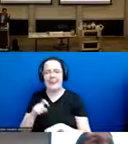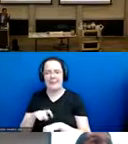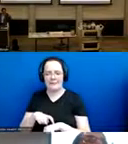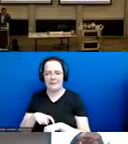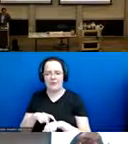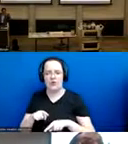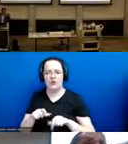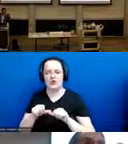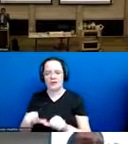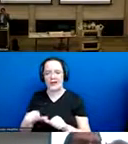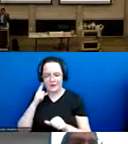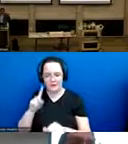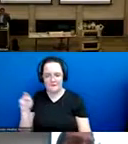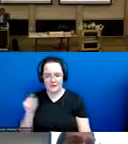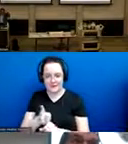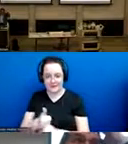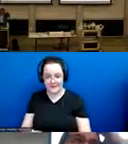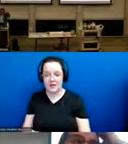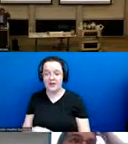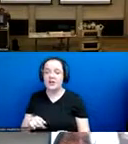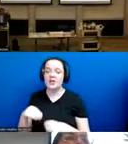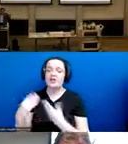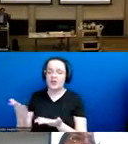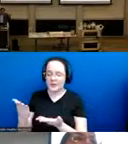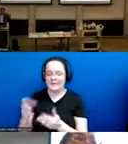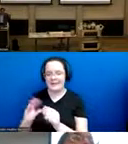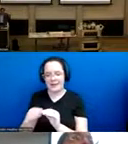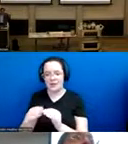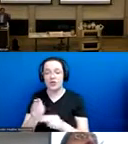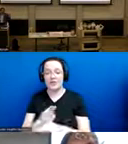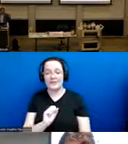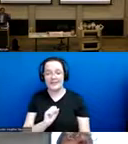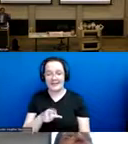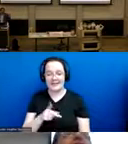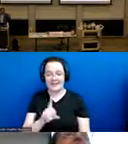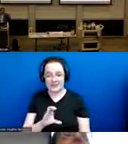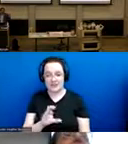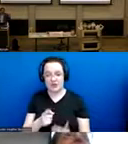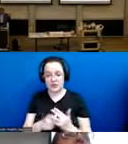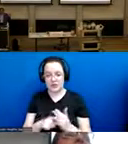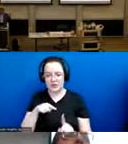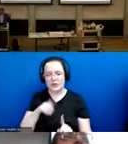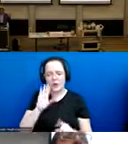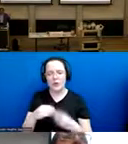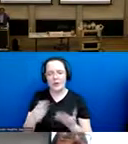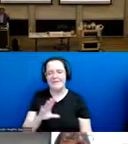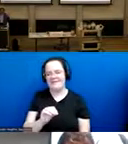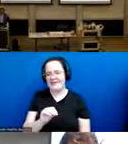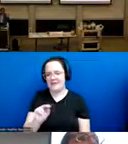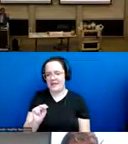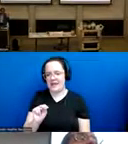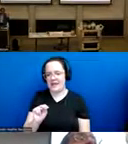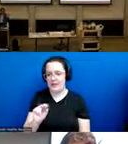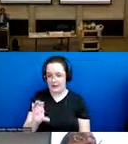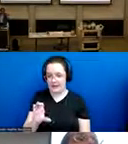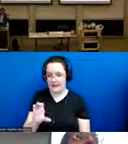itself. To give you numbers, if you use an SPDC source, that is going to give you a 50 nanosecond long pulse. So it